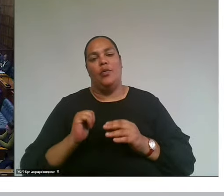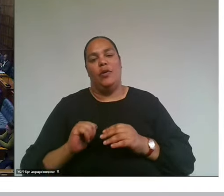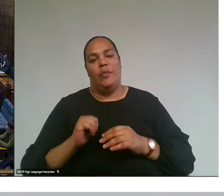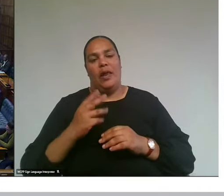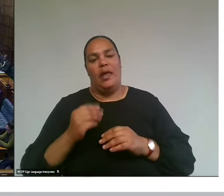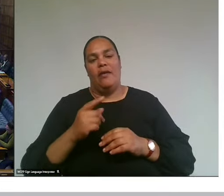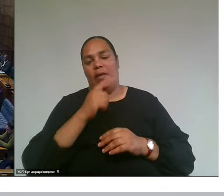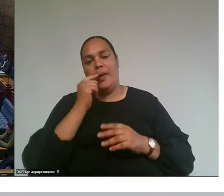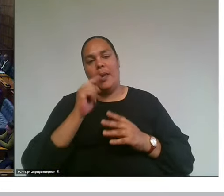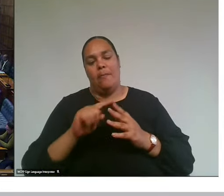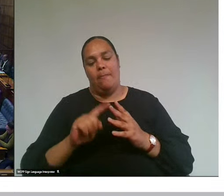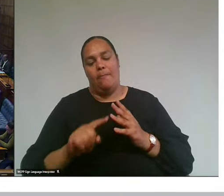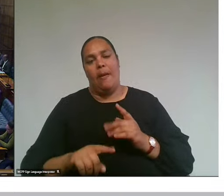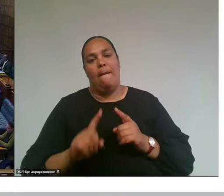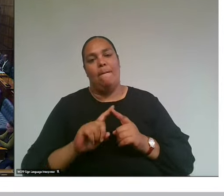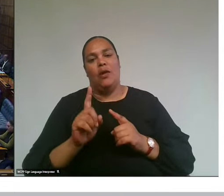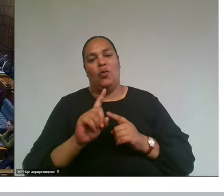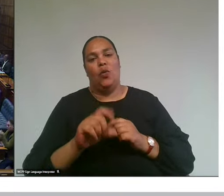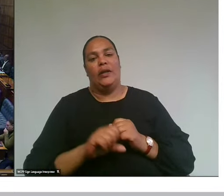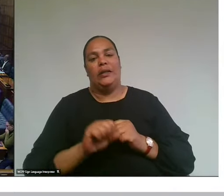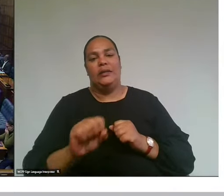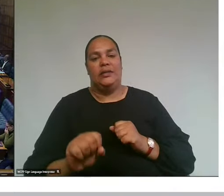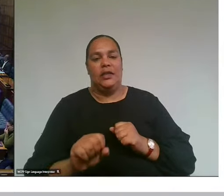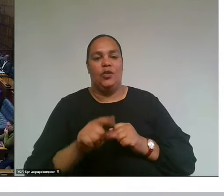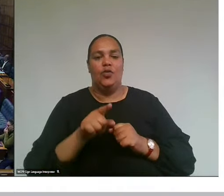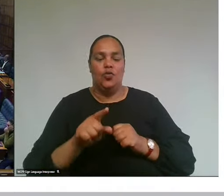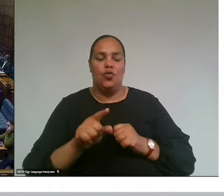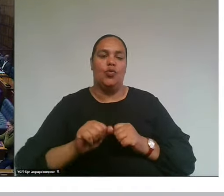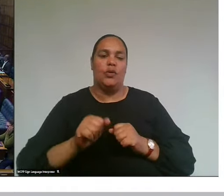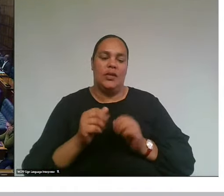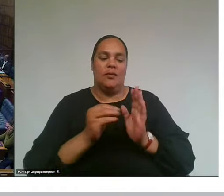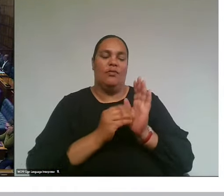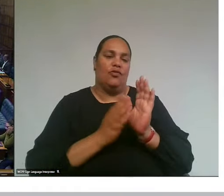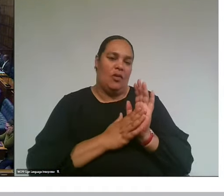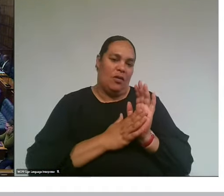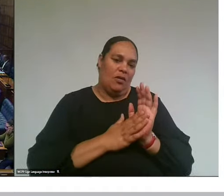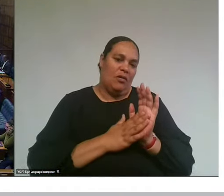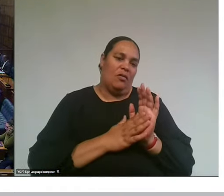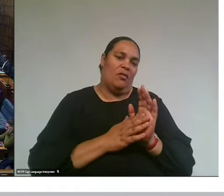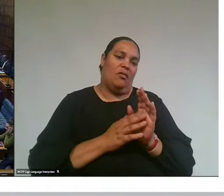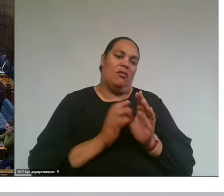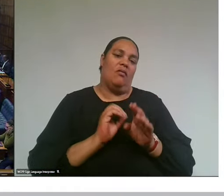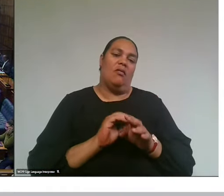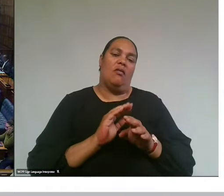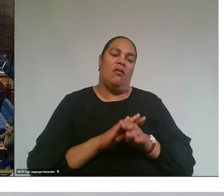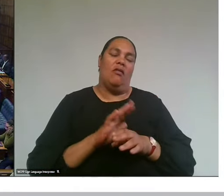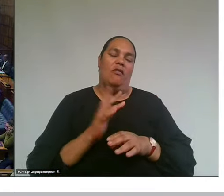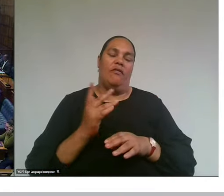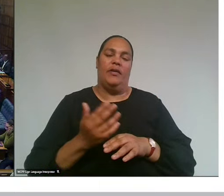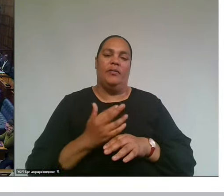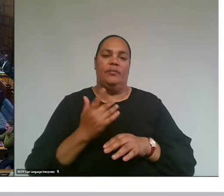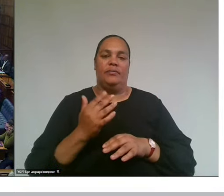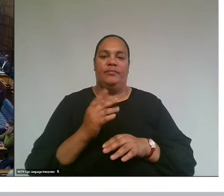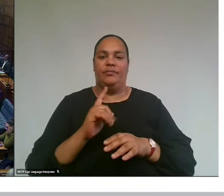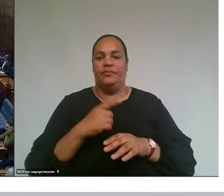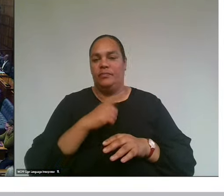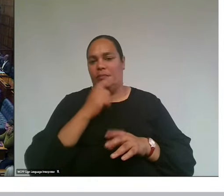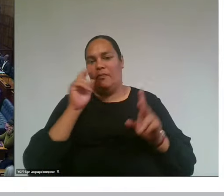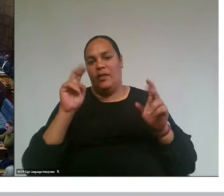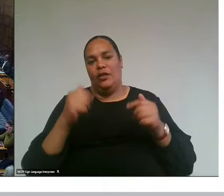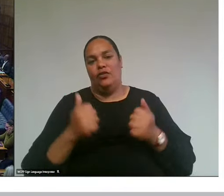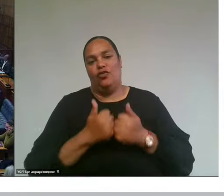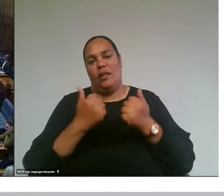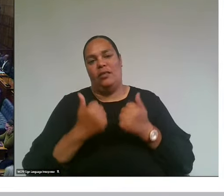by name but to what extent do you keep track of uh can I call it the